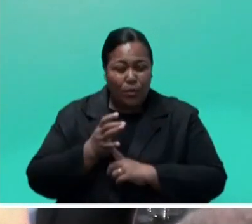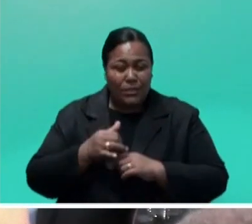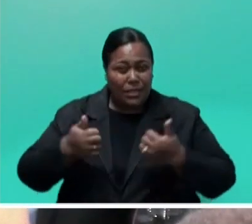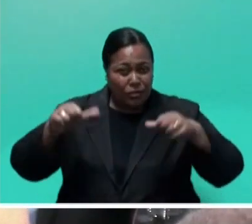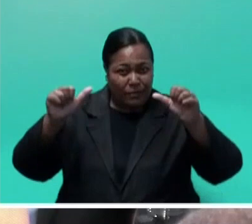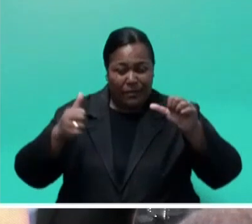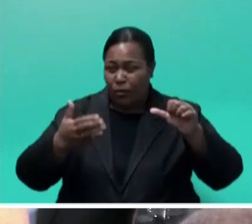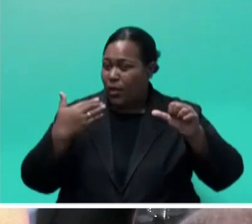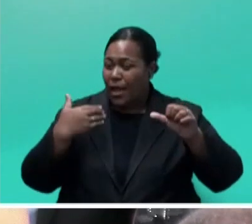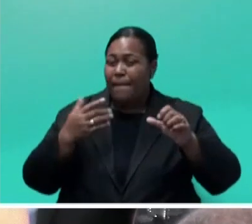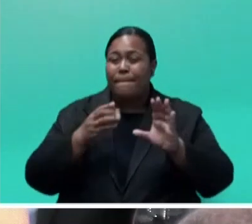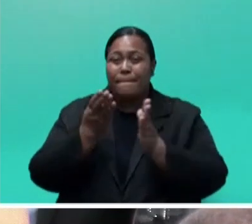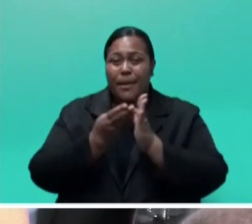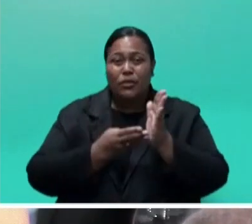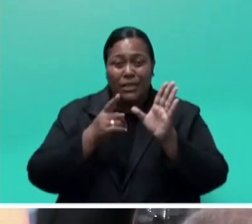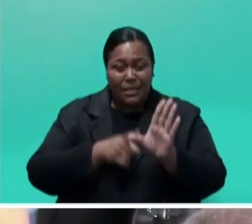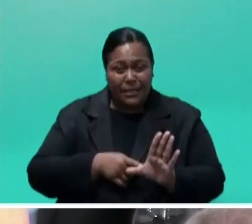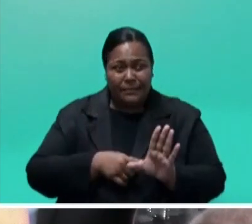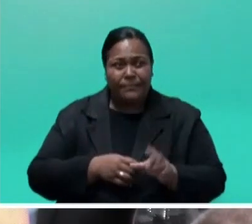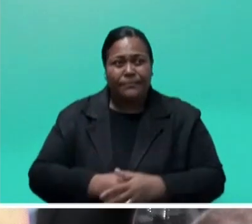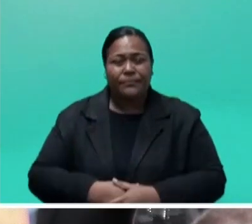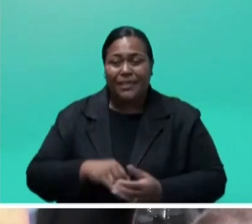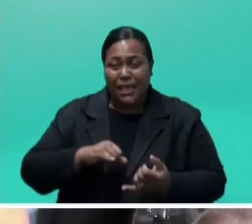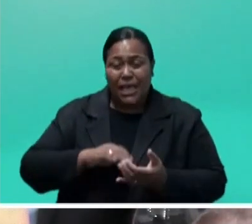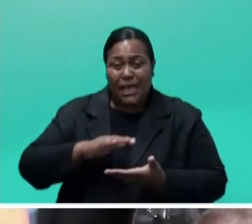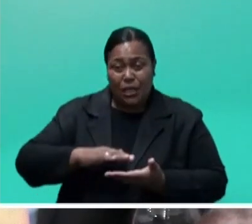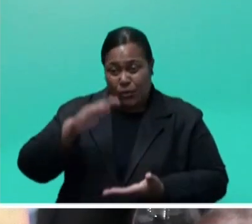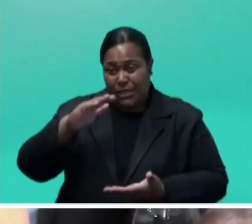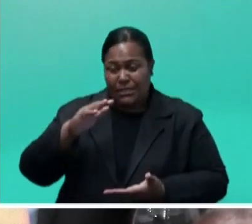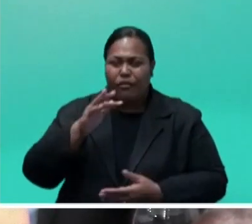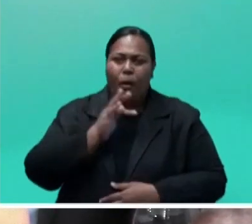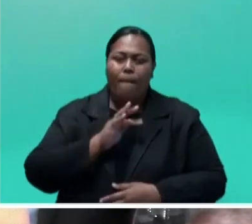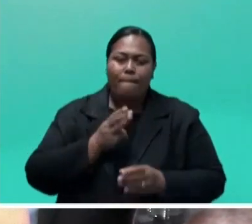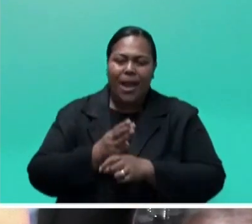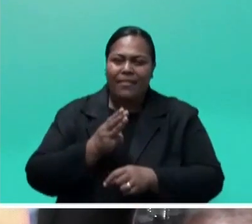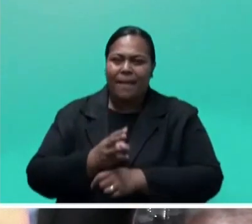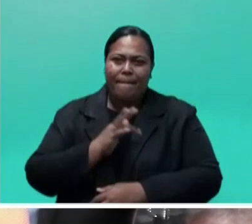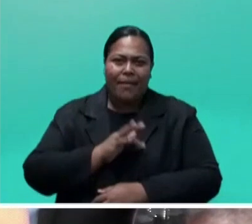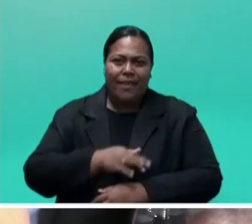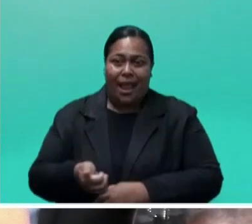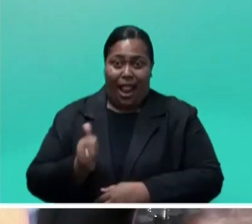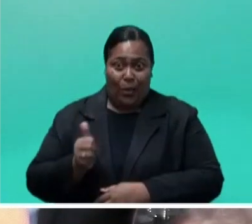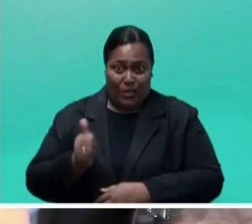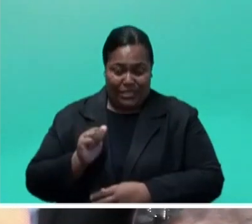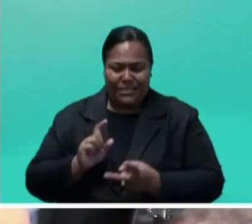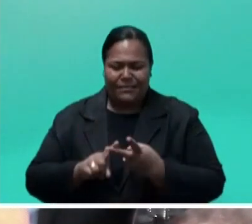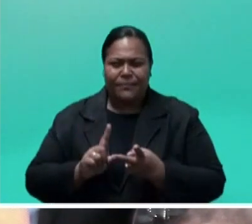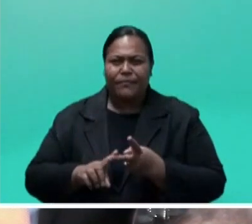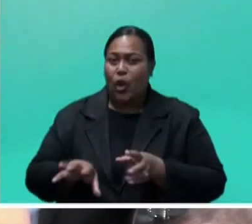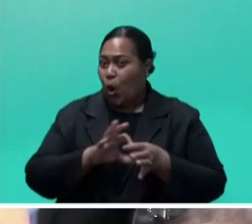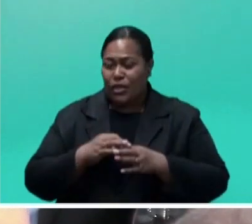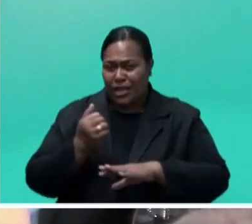year include an increase of the monthly benefit amounts by the coalition government for all